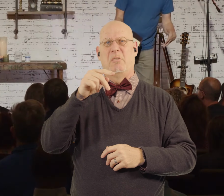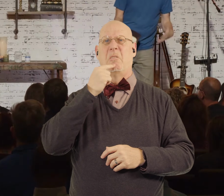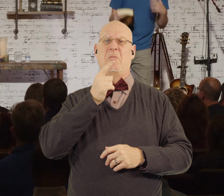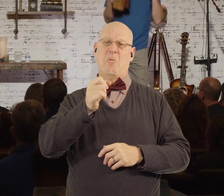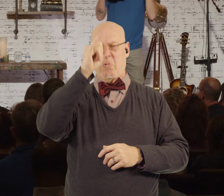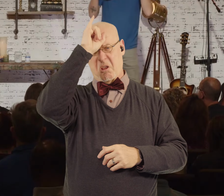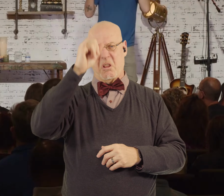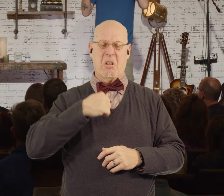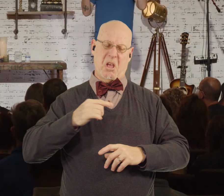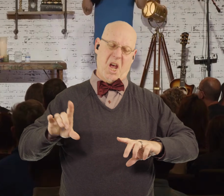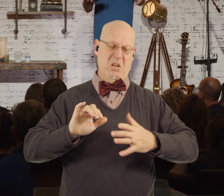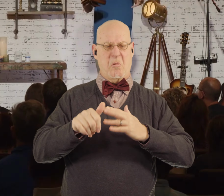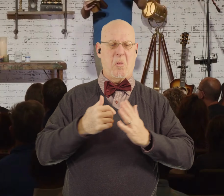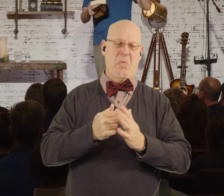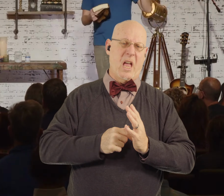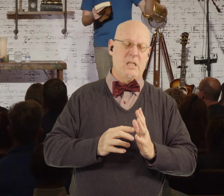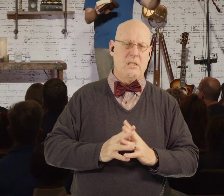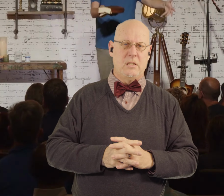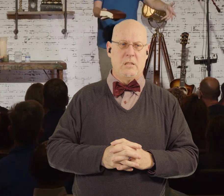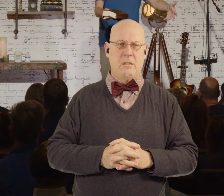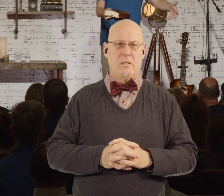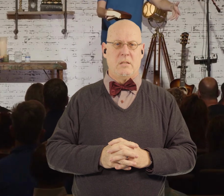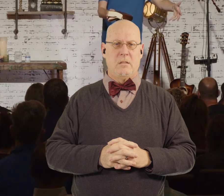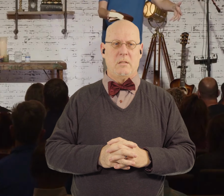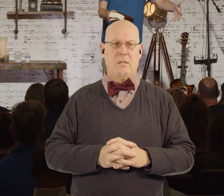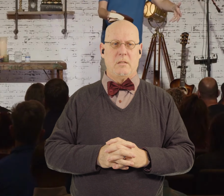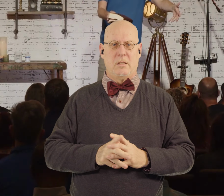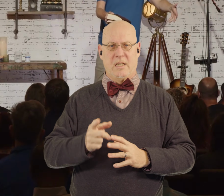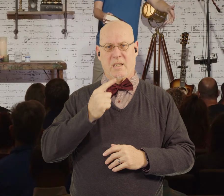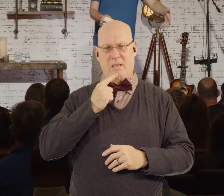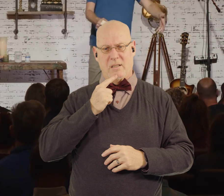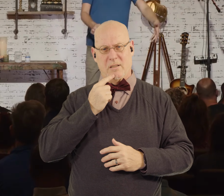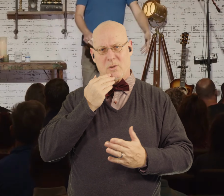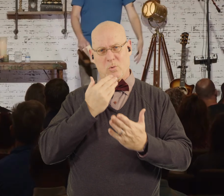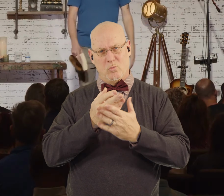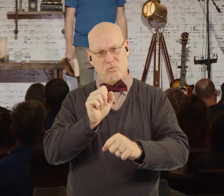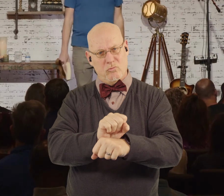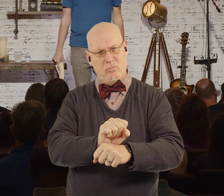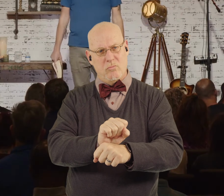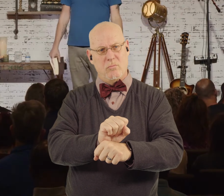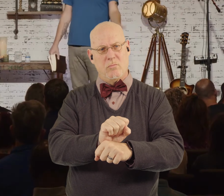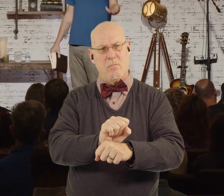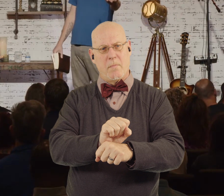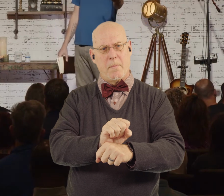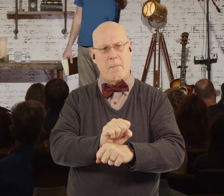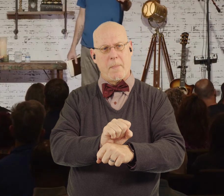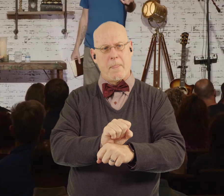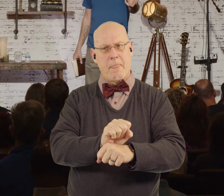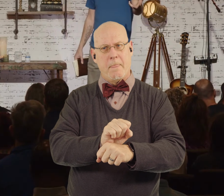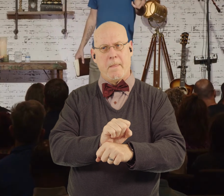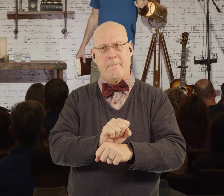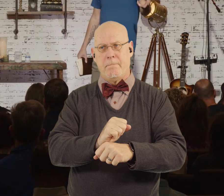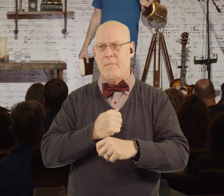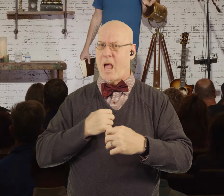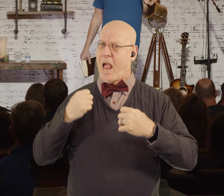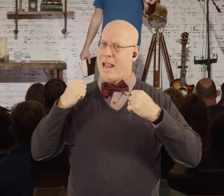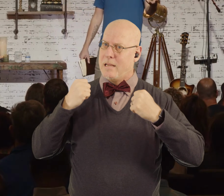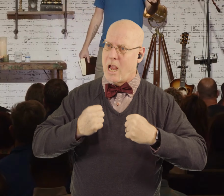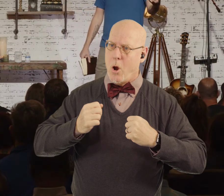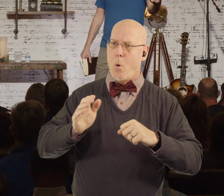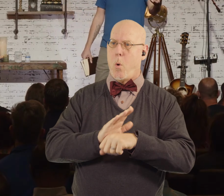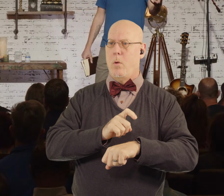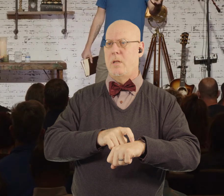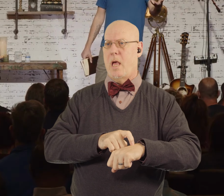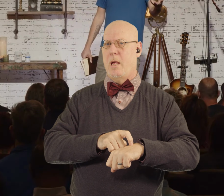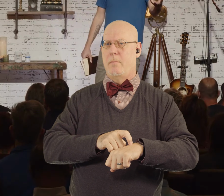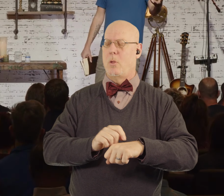because you're, he doesn't look at us and go, you're an idiot, like I did all this. He says, well done. I mean, I carried you the